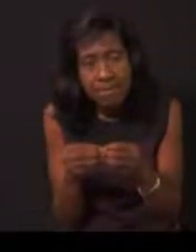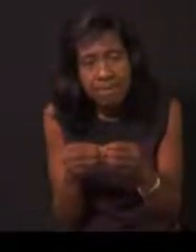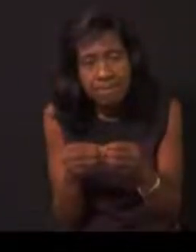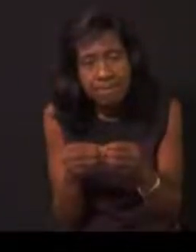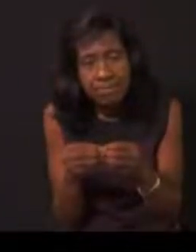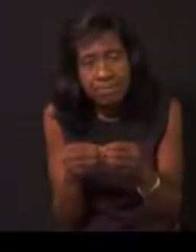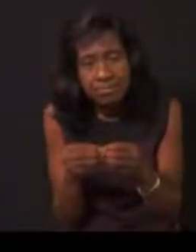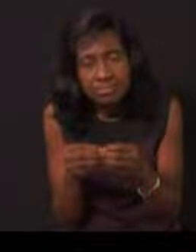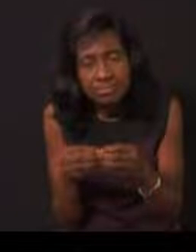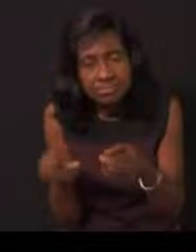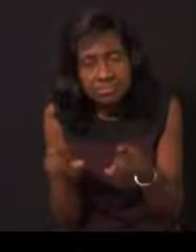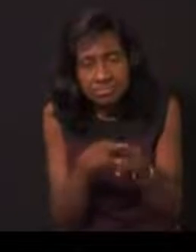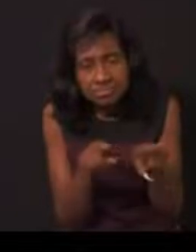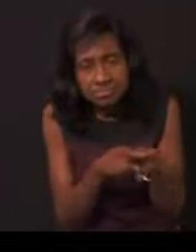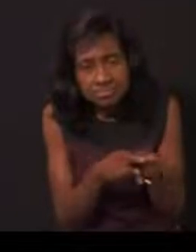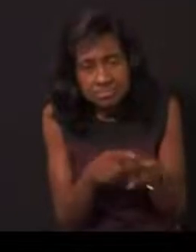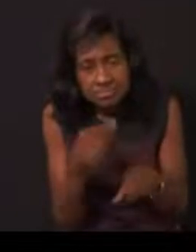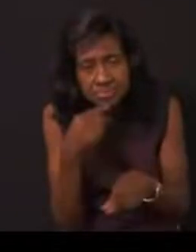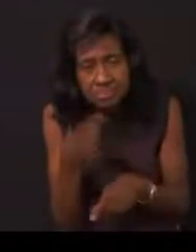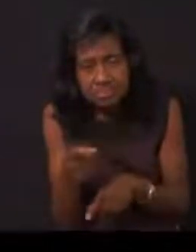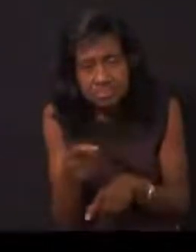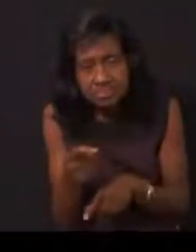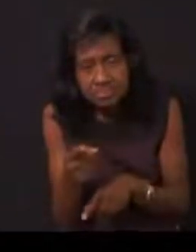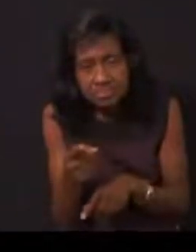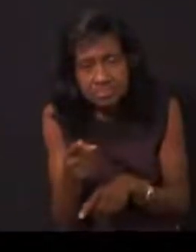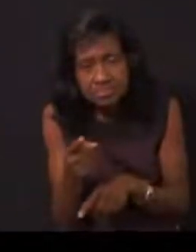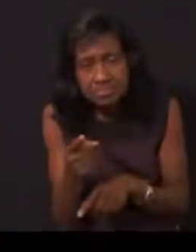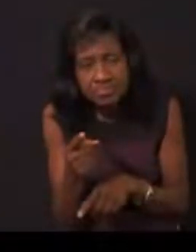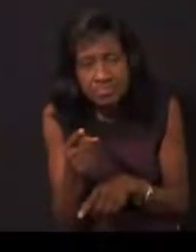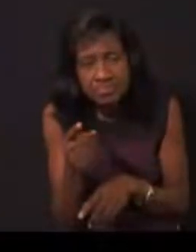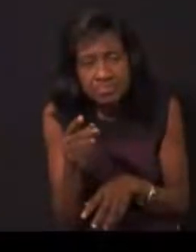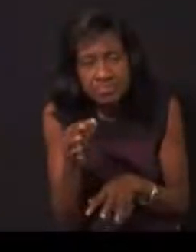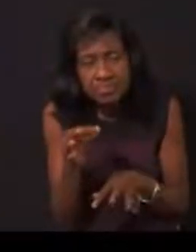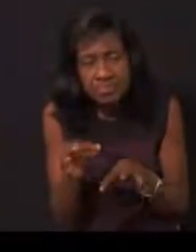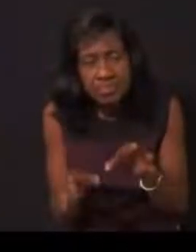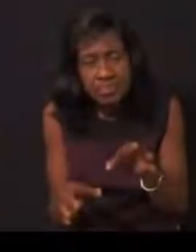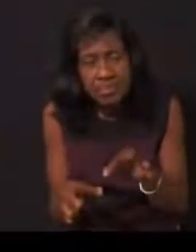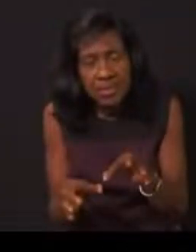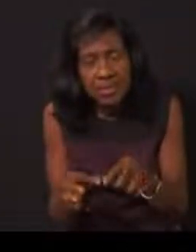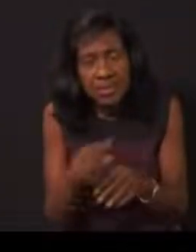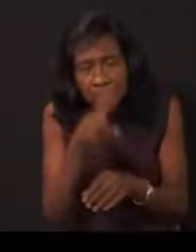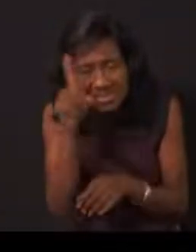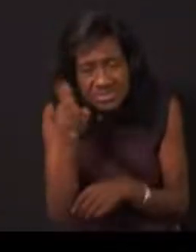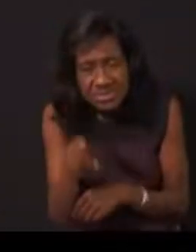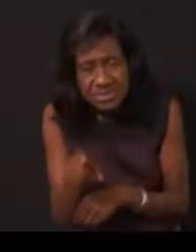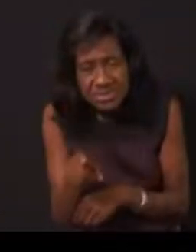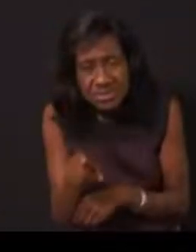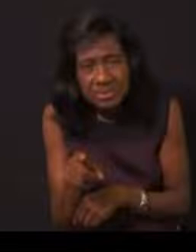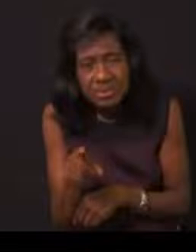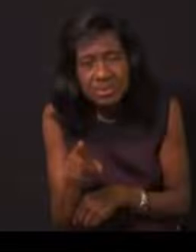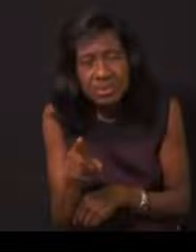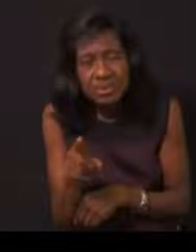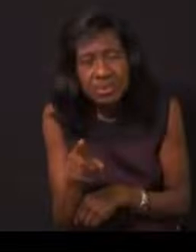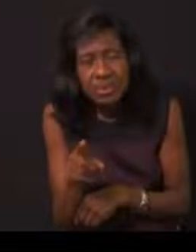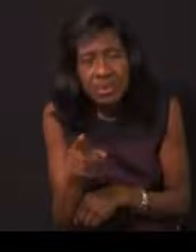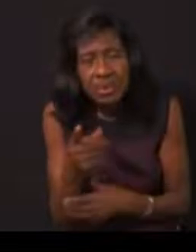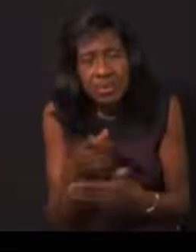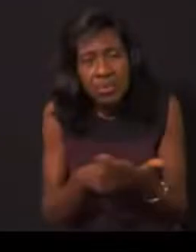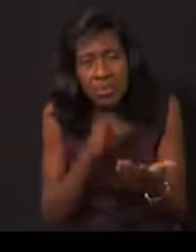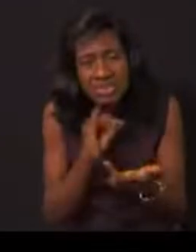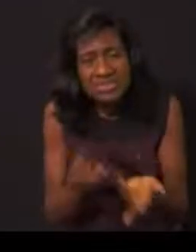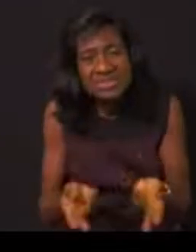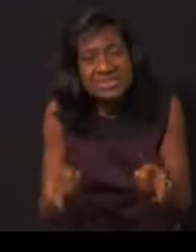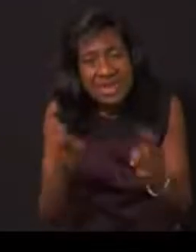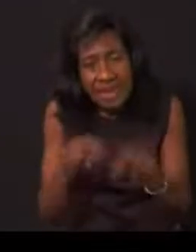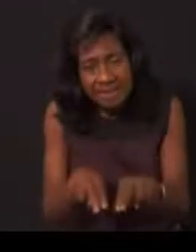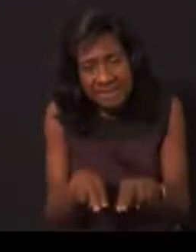an epidemiologist or specialist of some type would be useful for us in matters like this. So I just wondered, where are we on any of that? Is that stuff